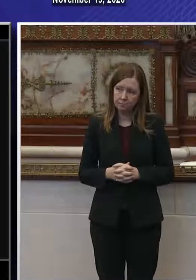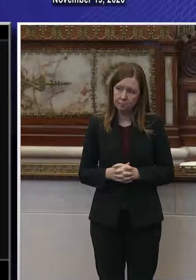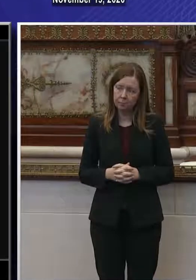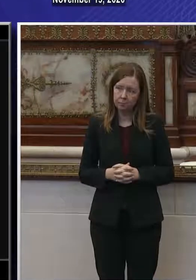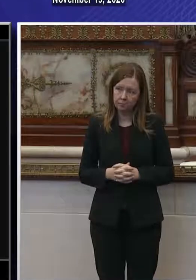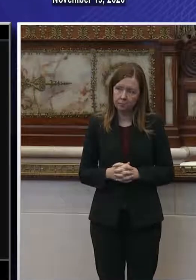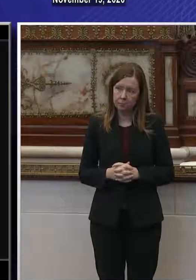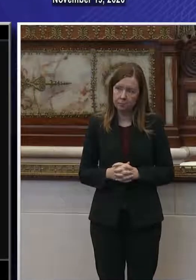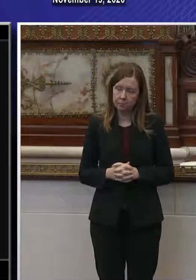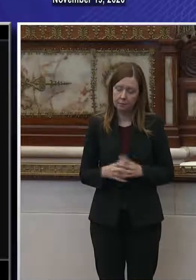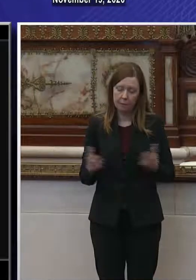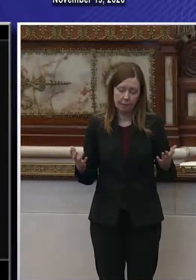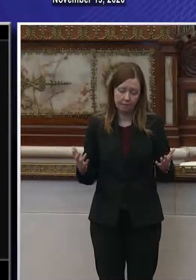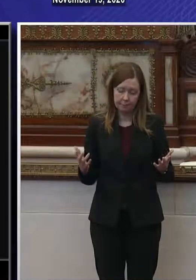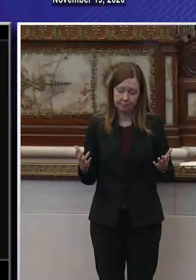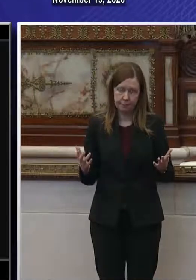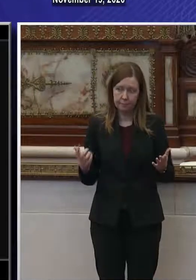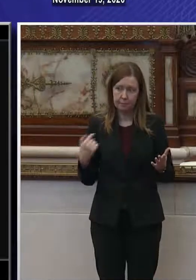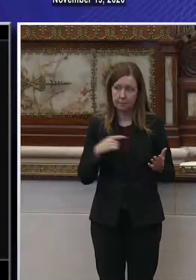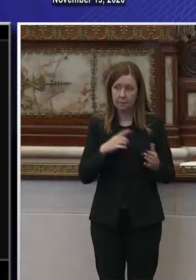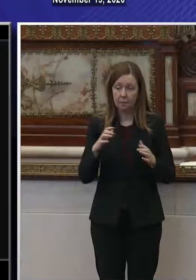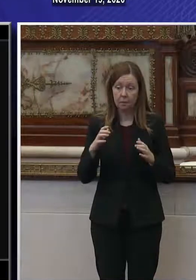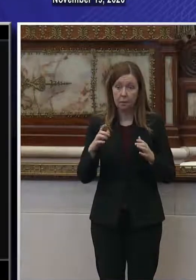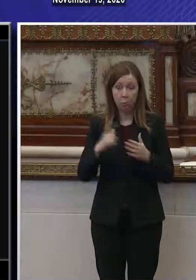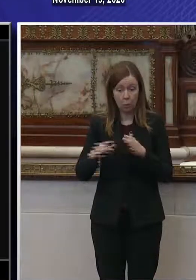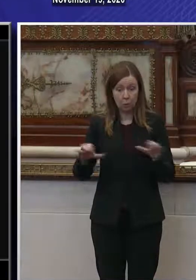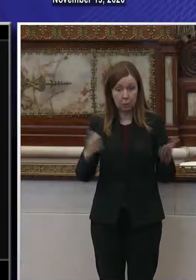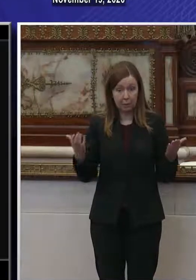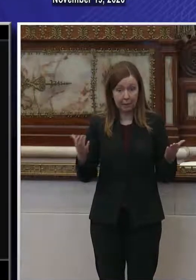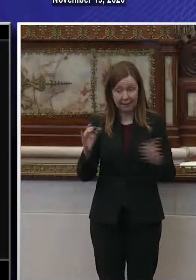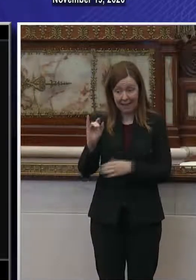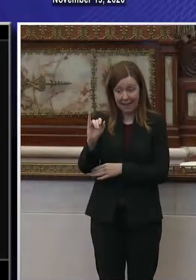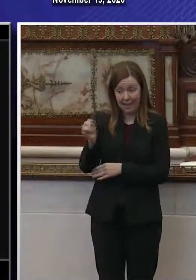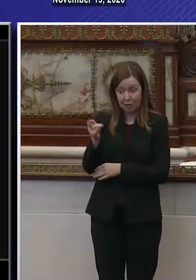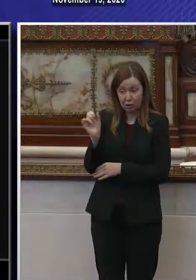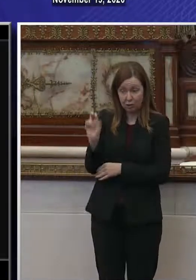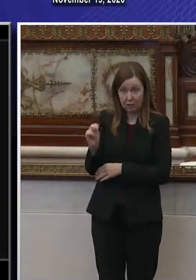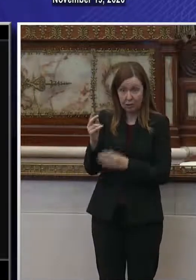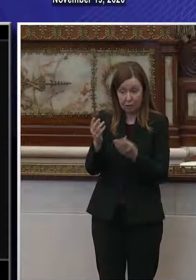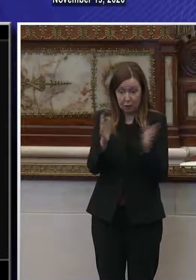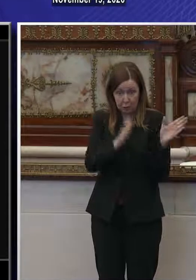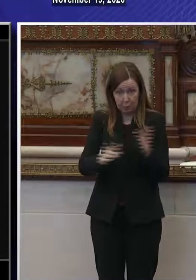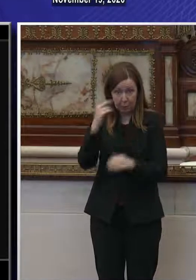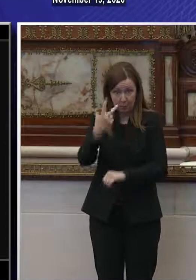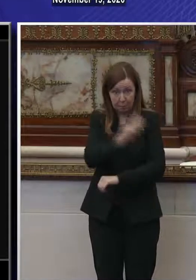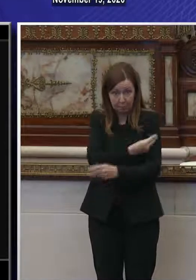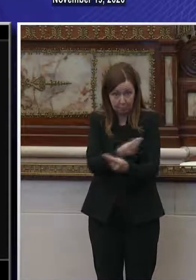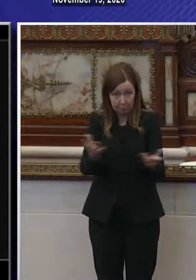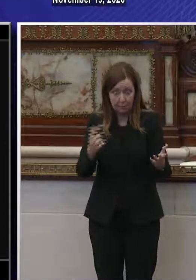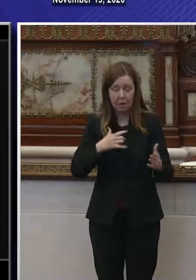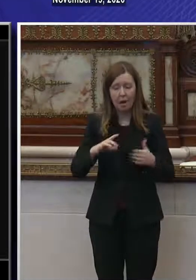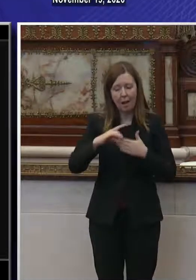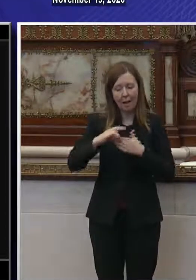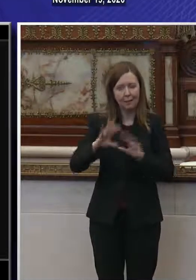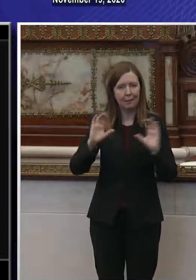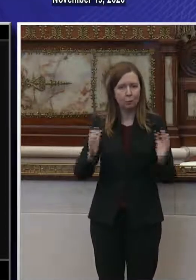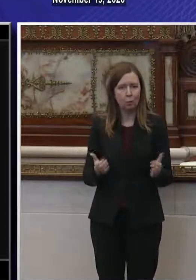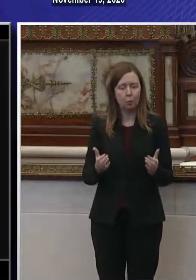will be just what we are doing at Jefferson to prepare for vaccination. I head a group that